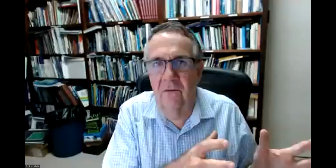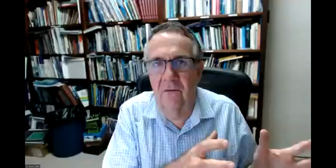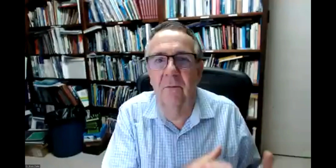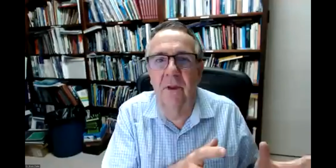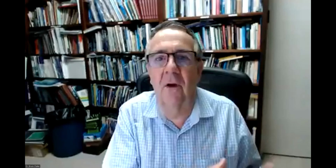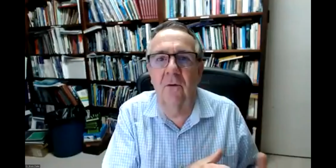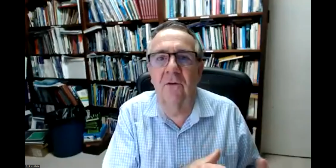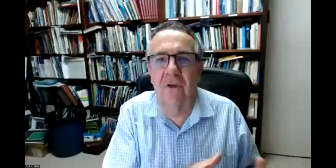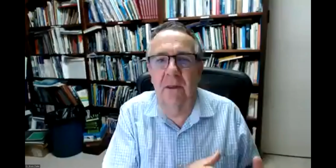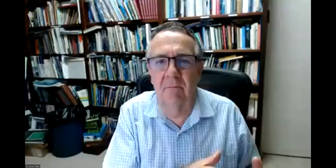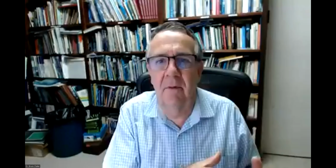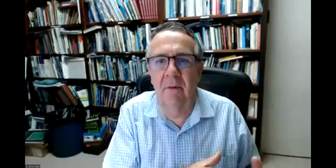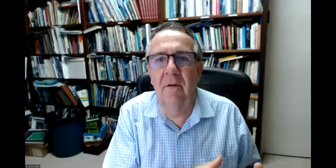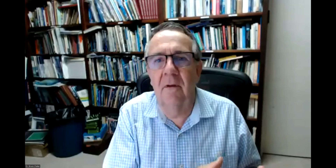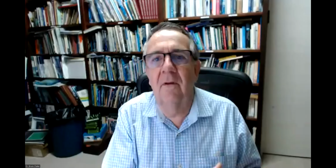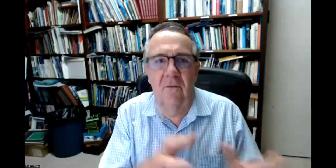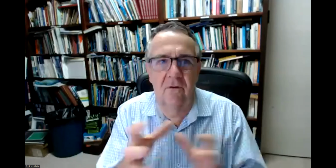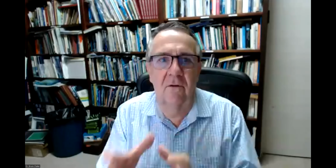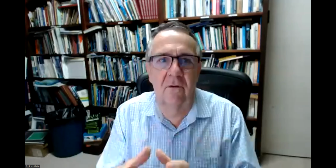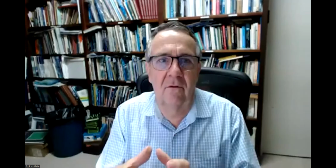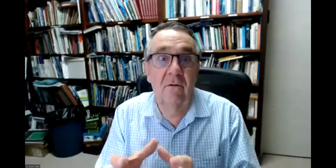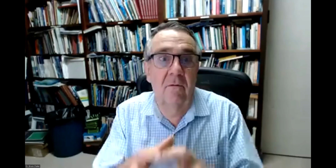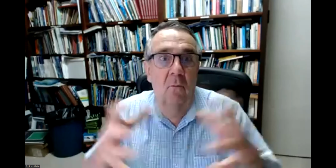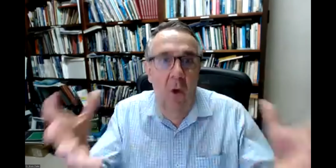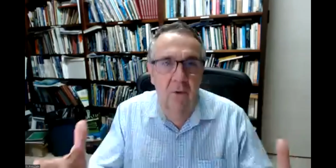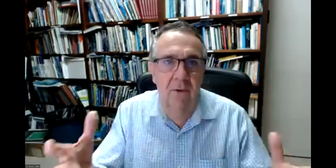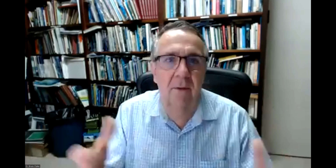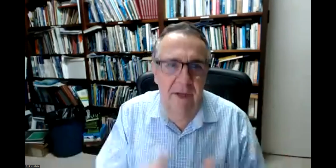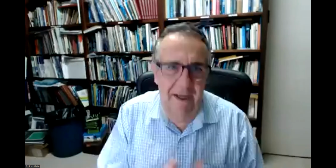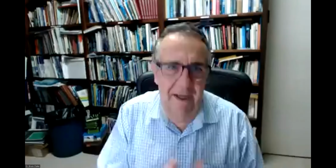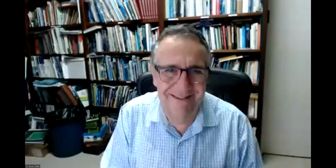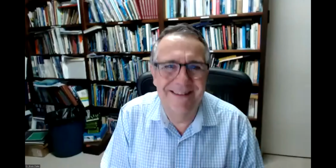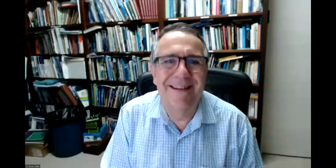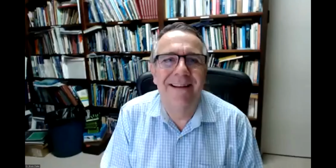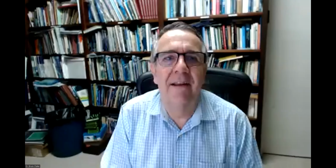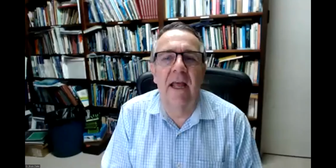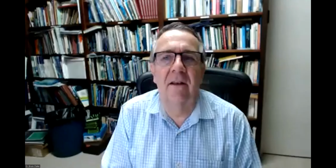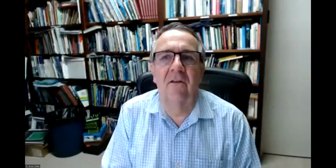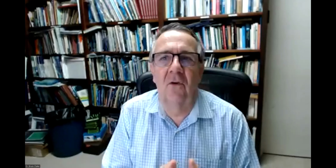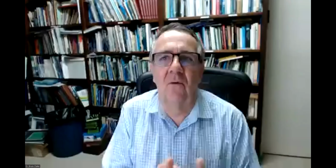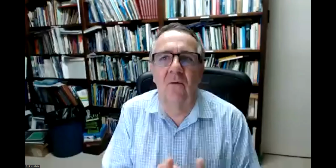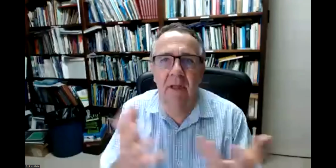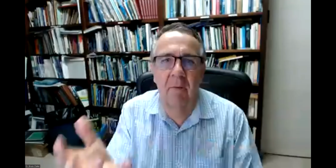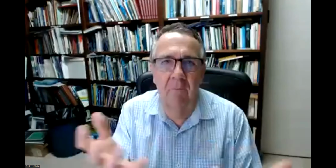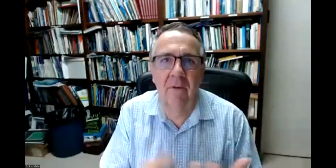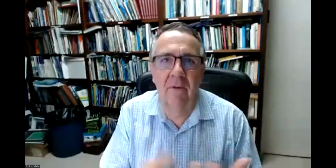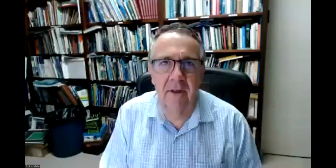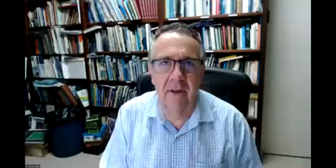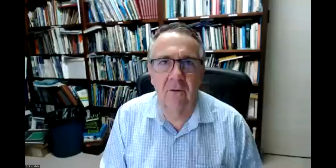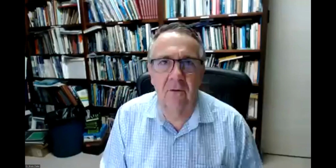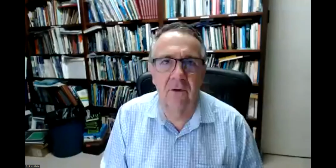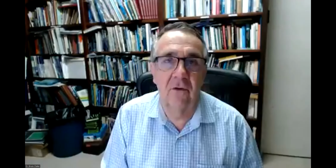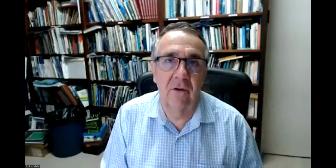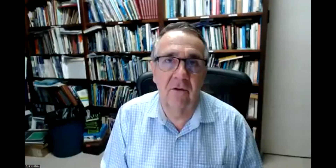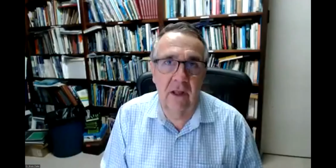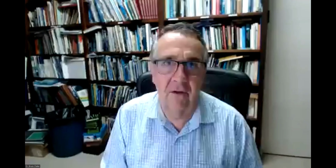to do is help the local team to work with the patient and to come up with the